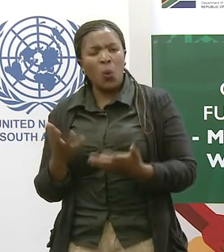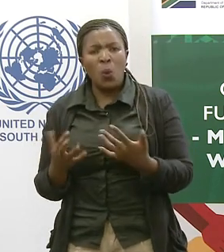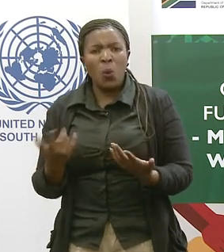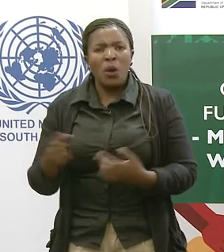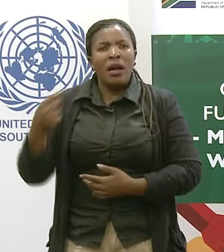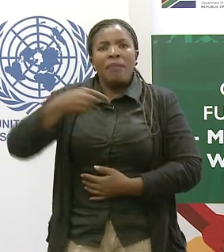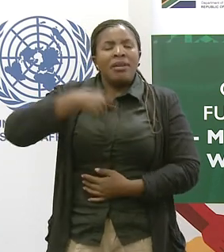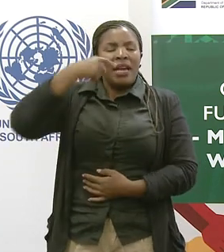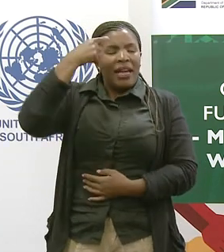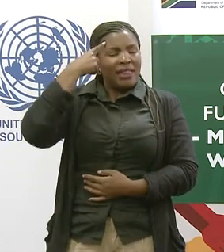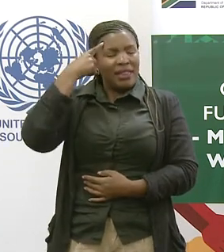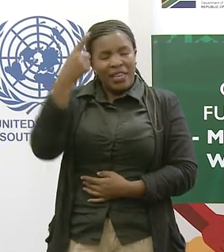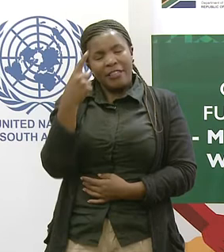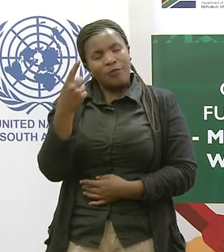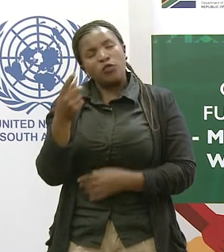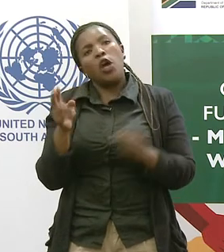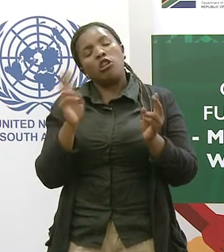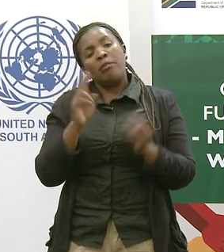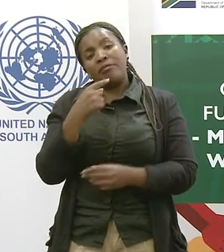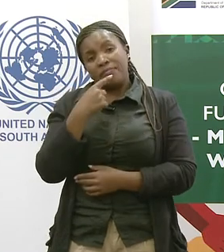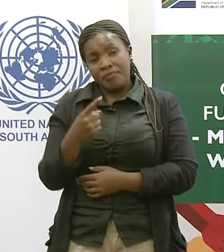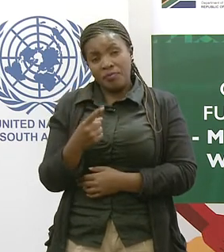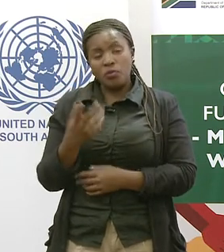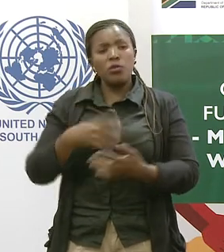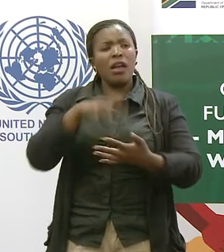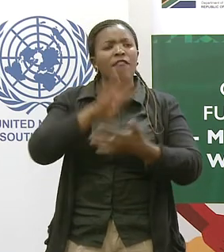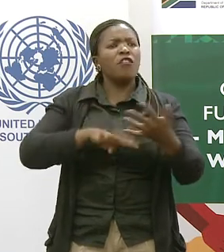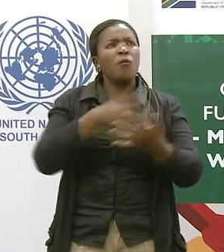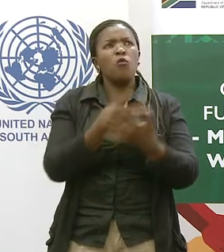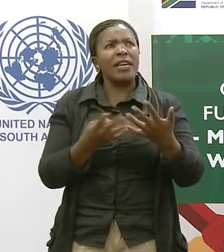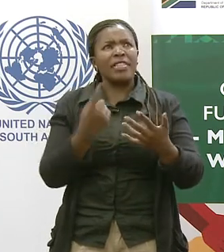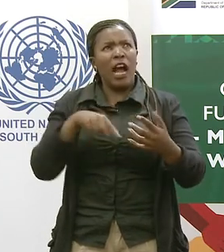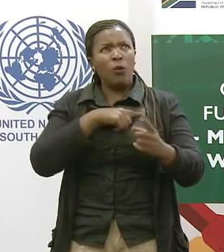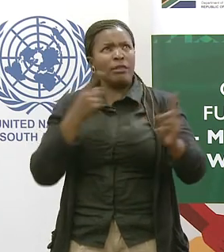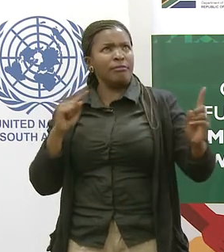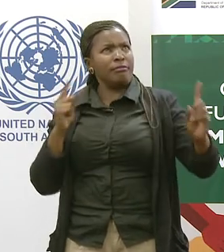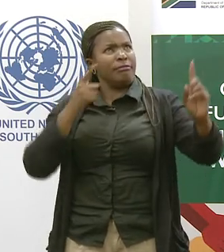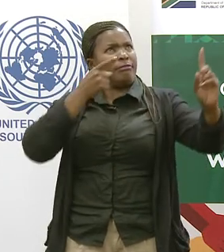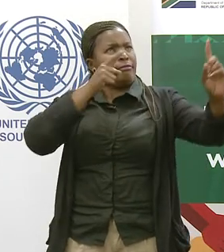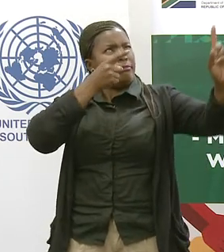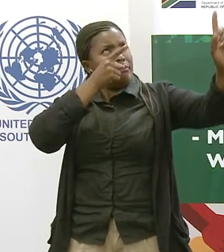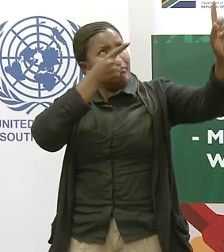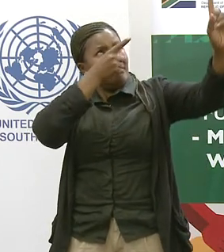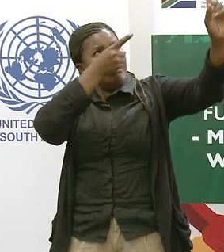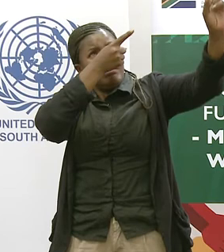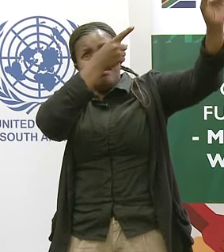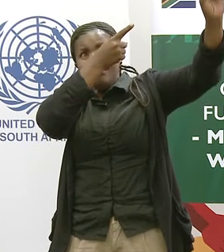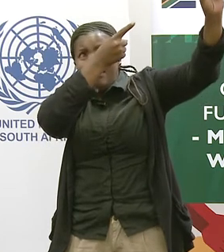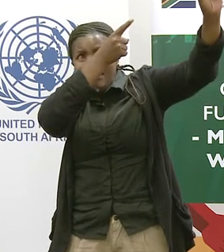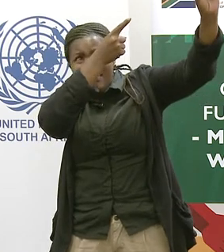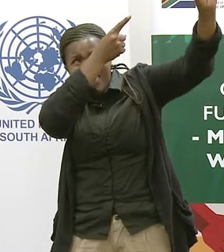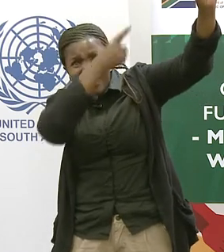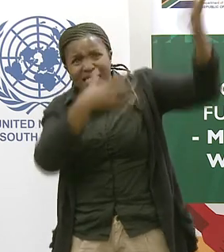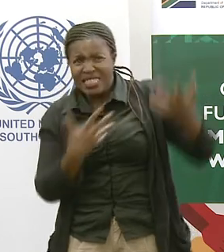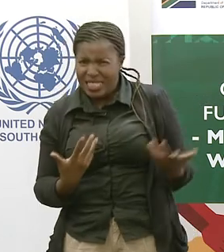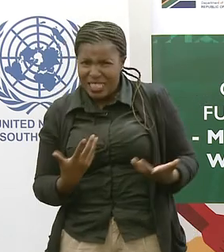I think we often say that our frameworks are ambitious. I actually think they're not ambitious enough. I think that we need to